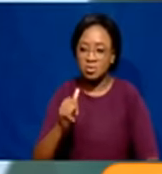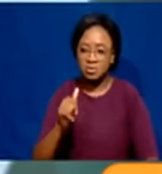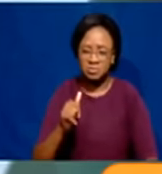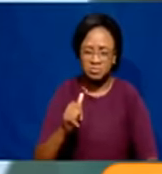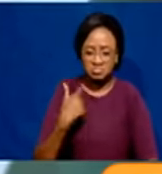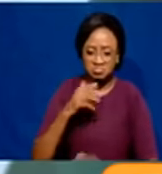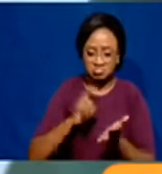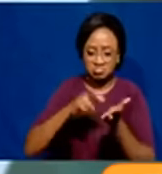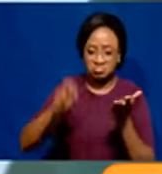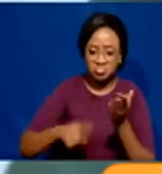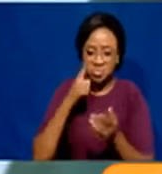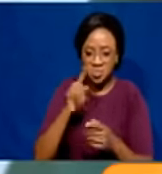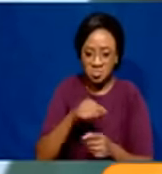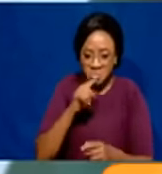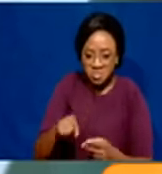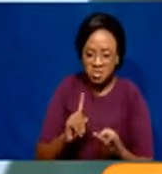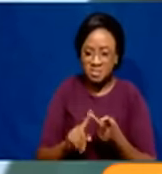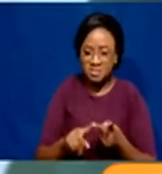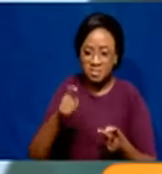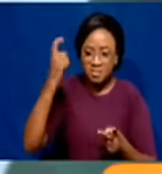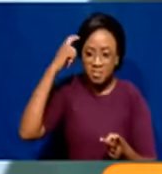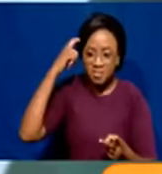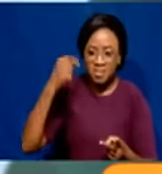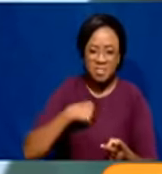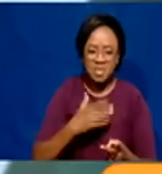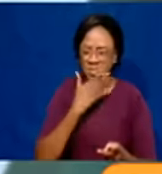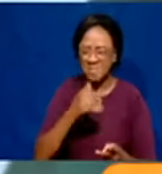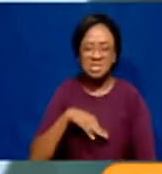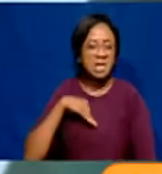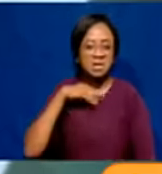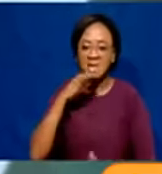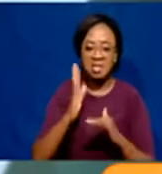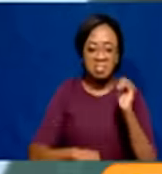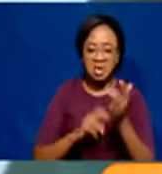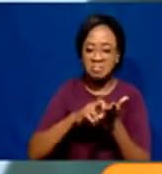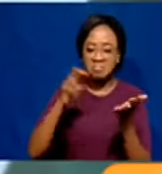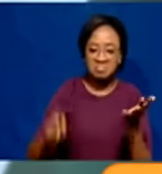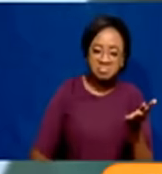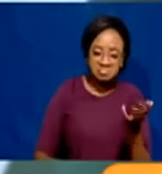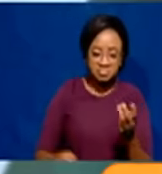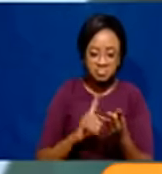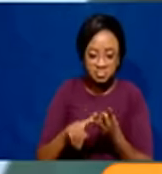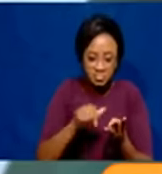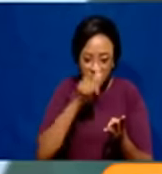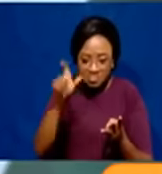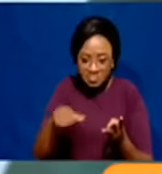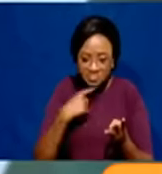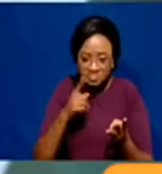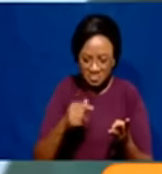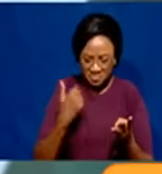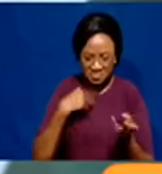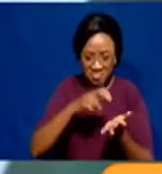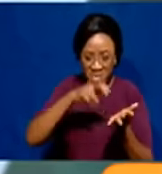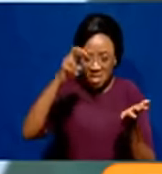accuser? Remember another one like, I would rather die than resign. There was yet another who said resigning